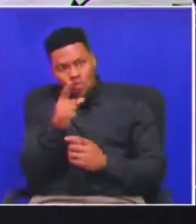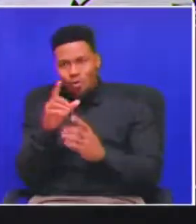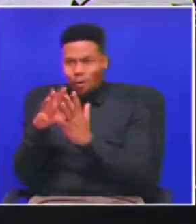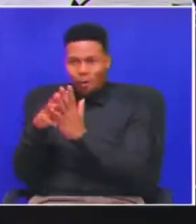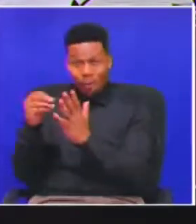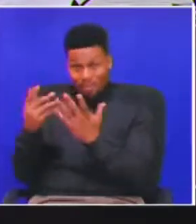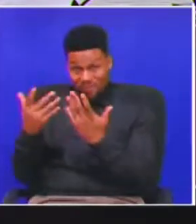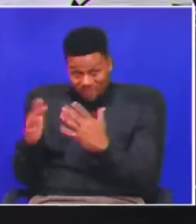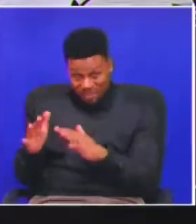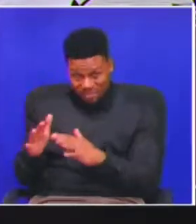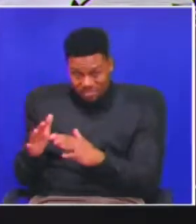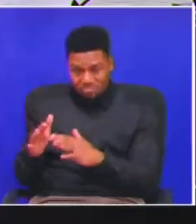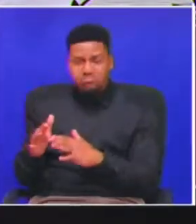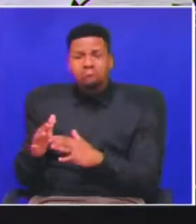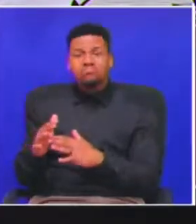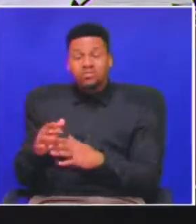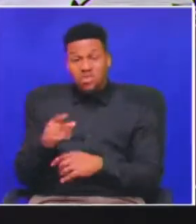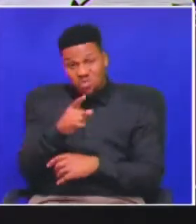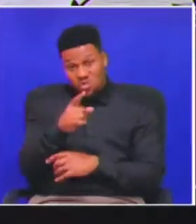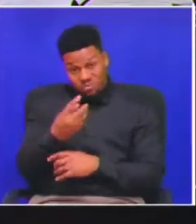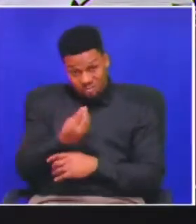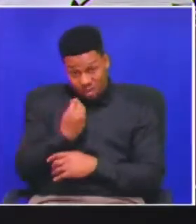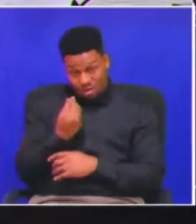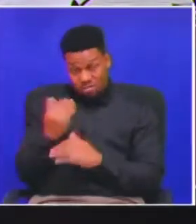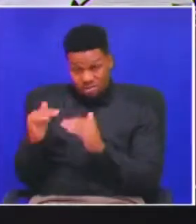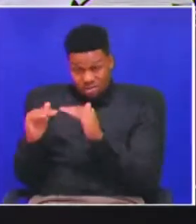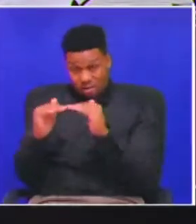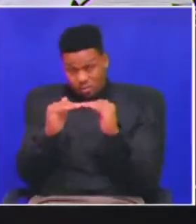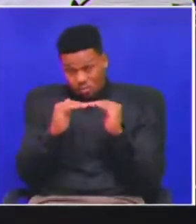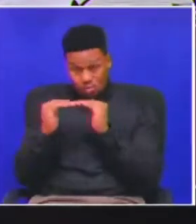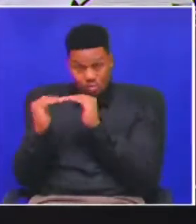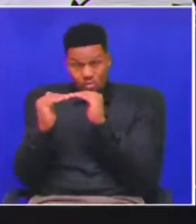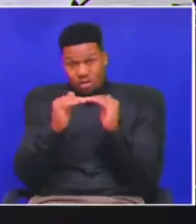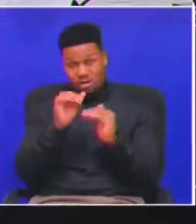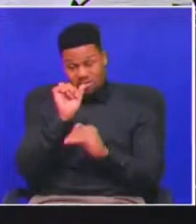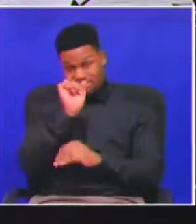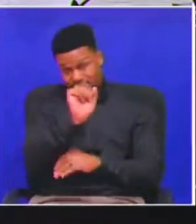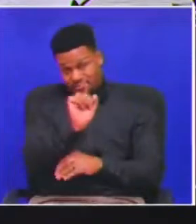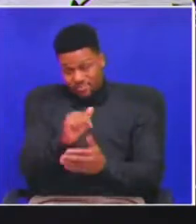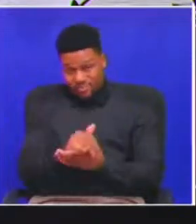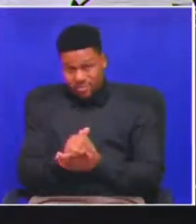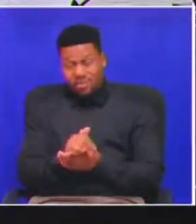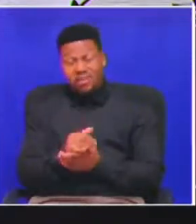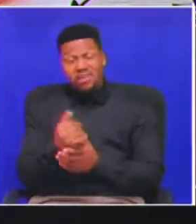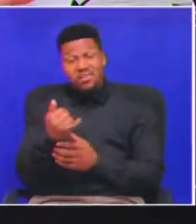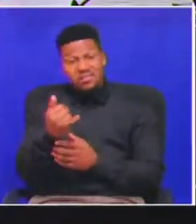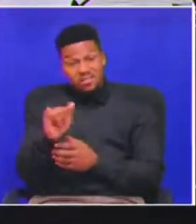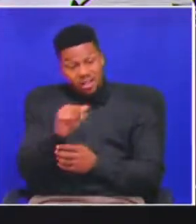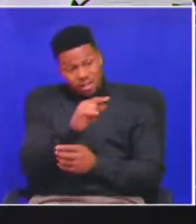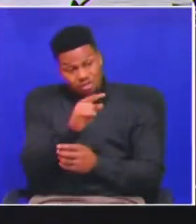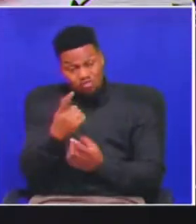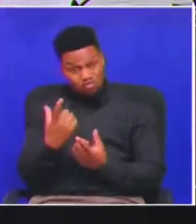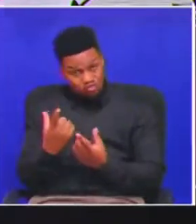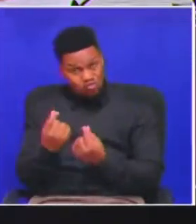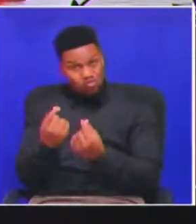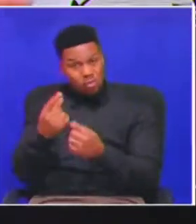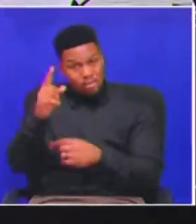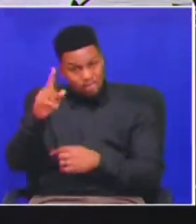still young in your democracy. You still need to do what we have done,